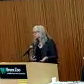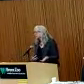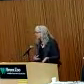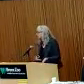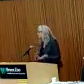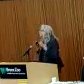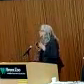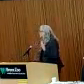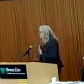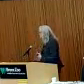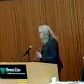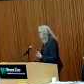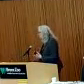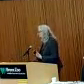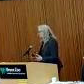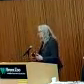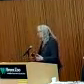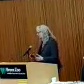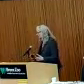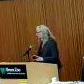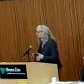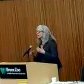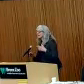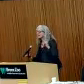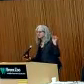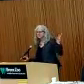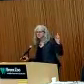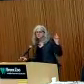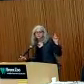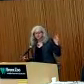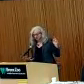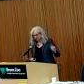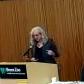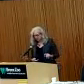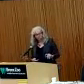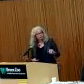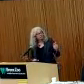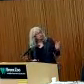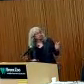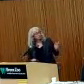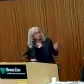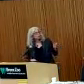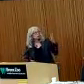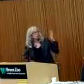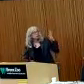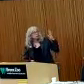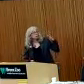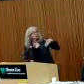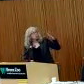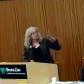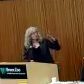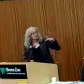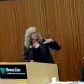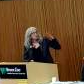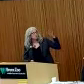conventional loan you shouldn't be choosing an FHA loan and you get even at sort of at every credit score we